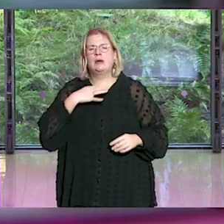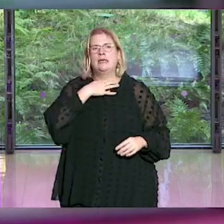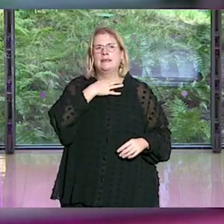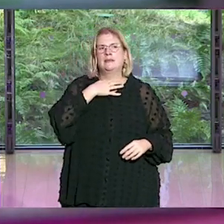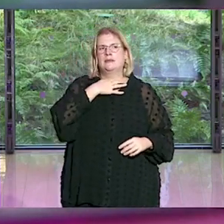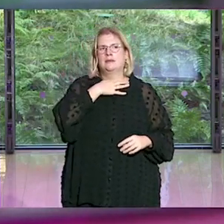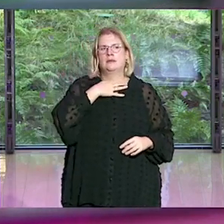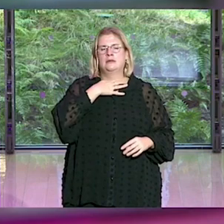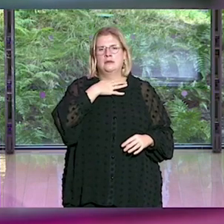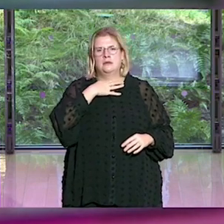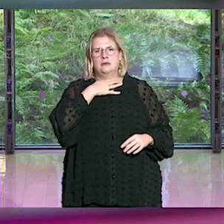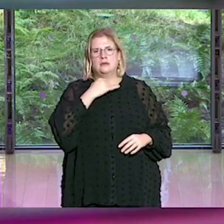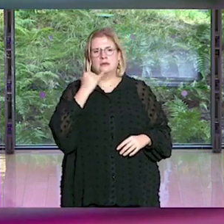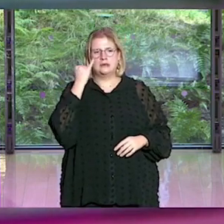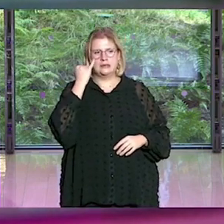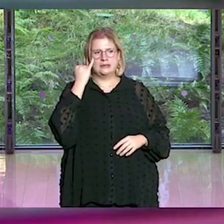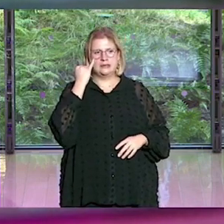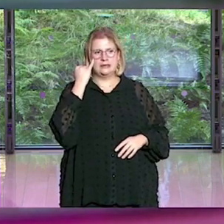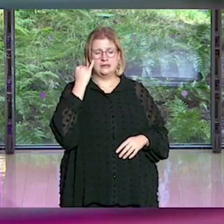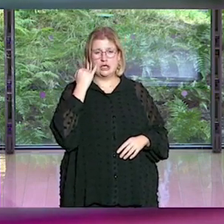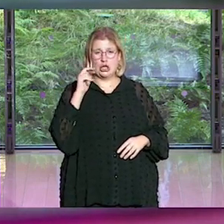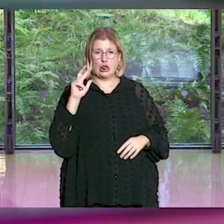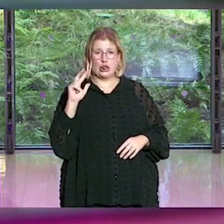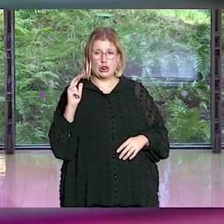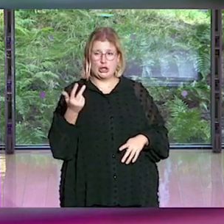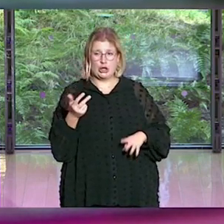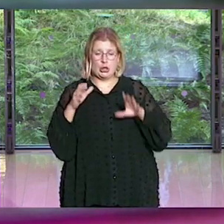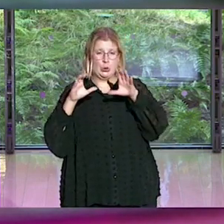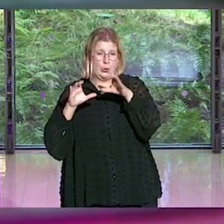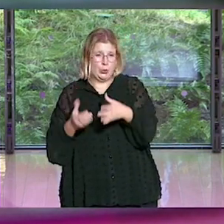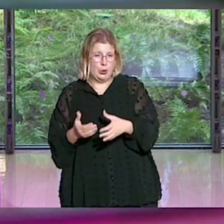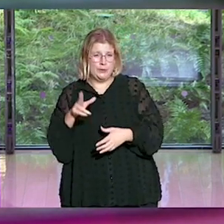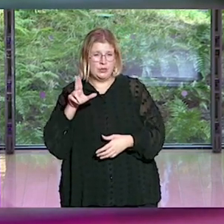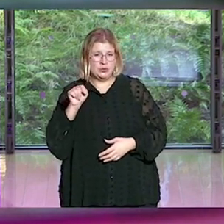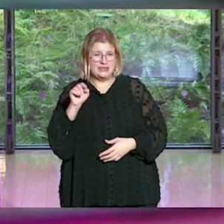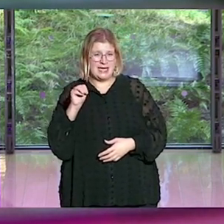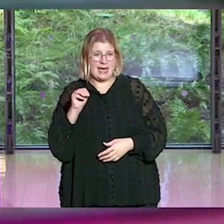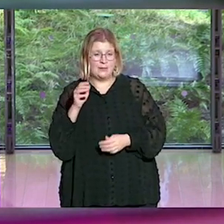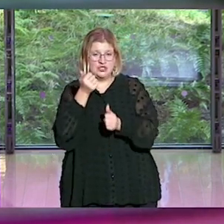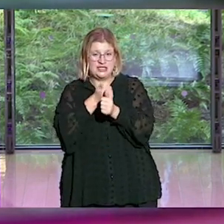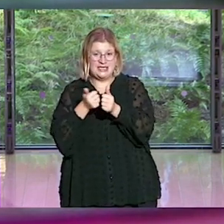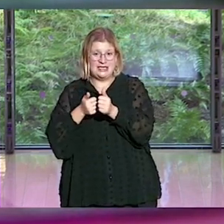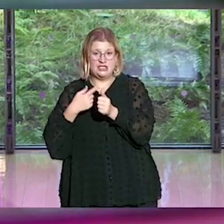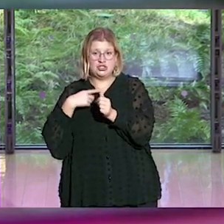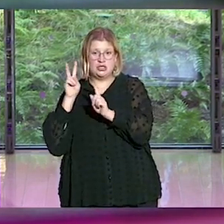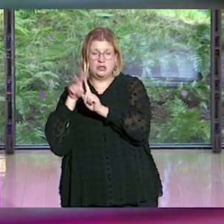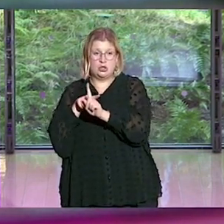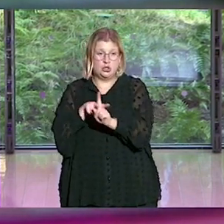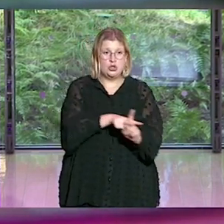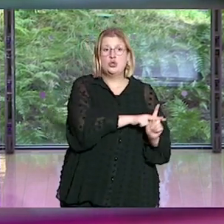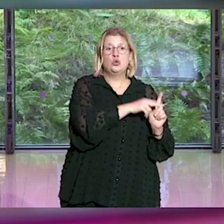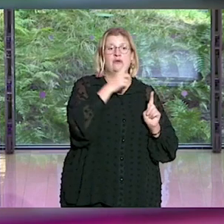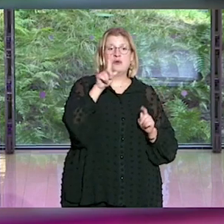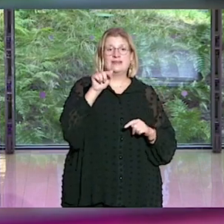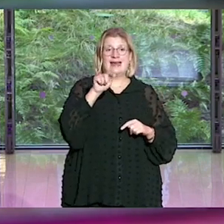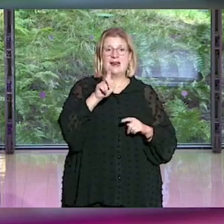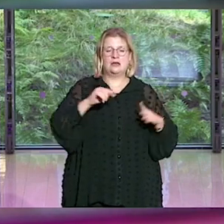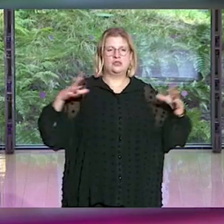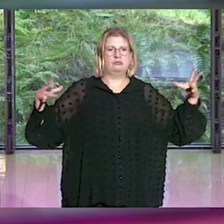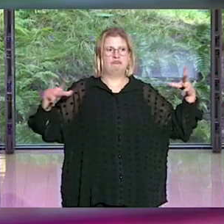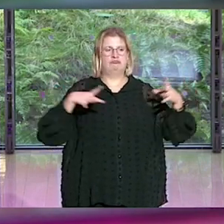if there is some kind of like third-party UTM that everyone should be using in order for the data to aggregate